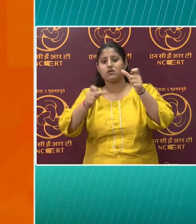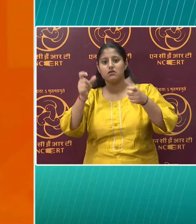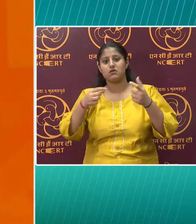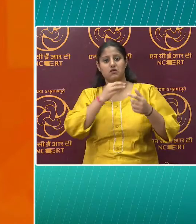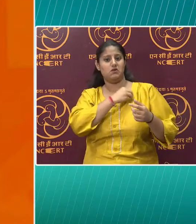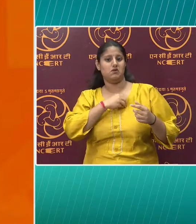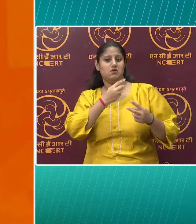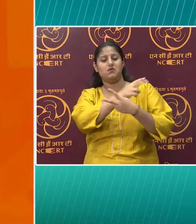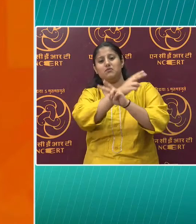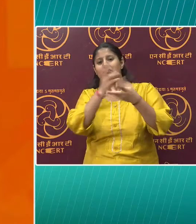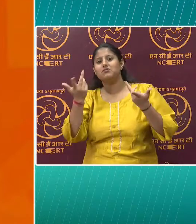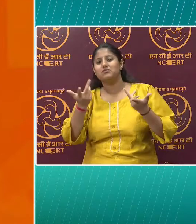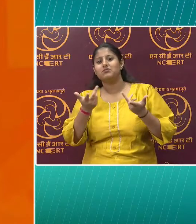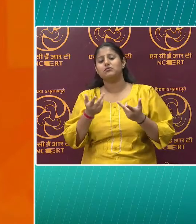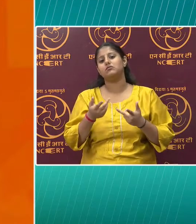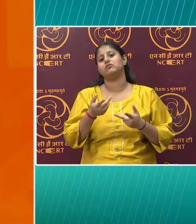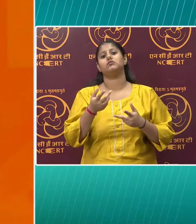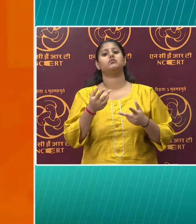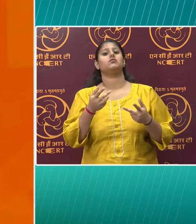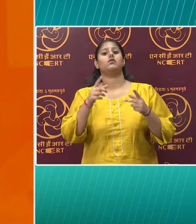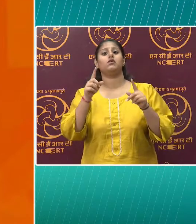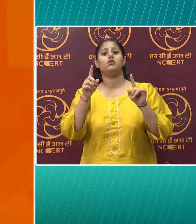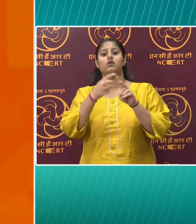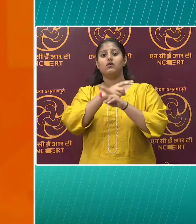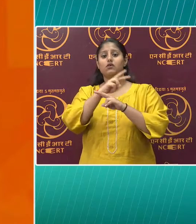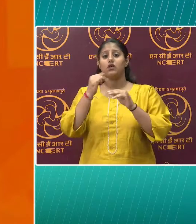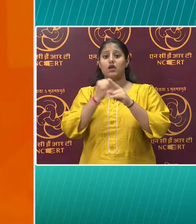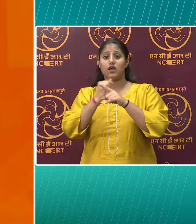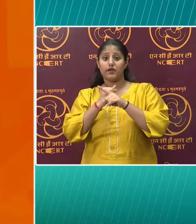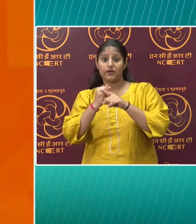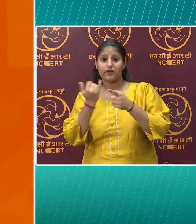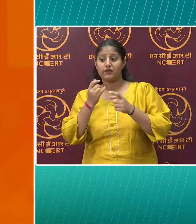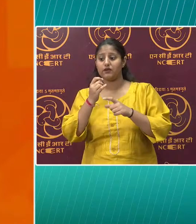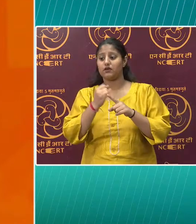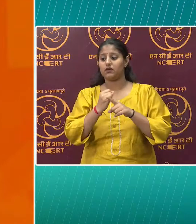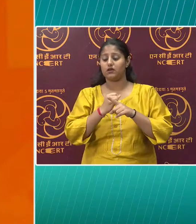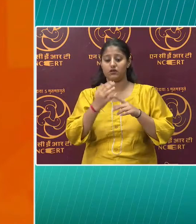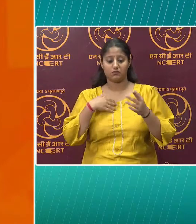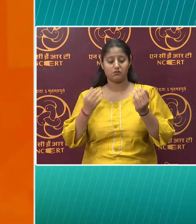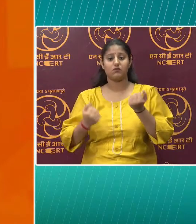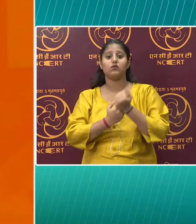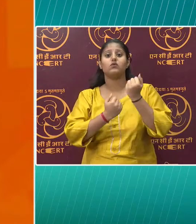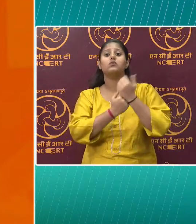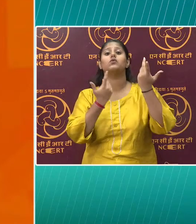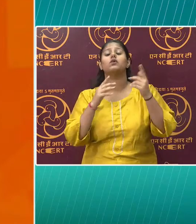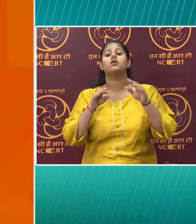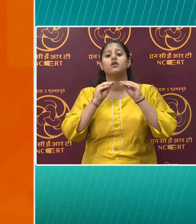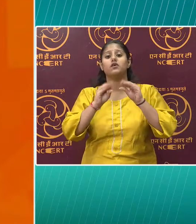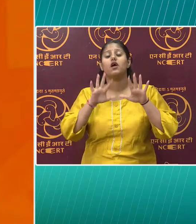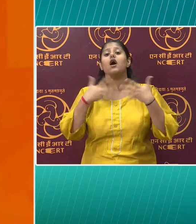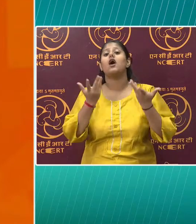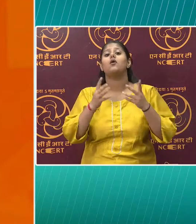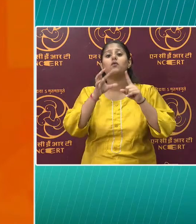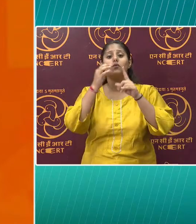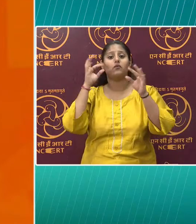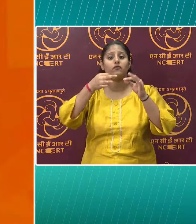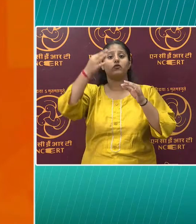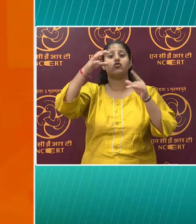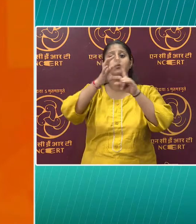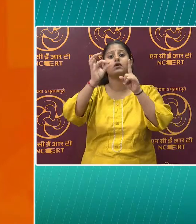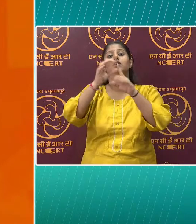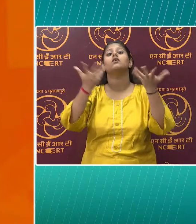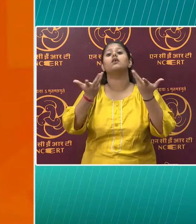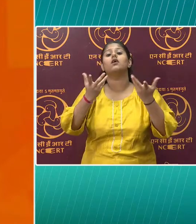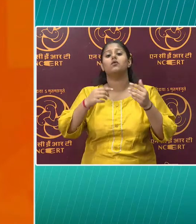be trained by them. And in turn, we train them on employability skills, like how to keep their